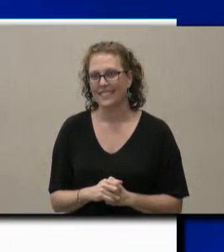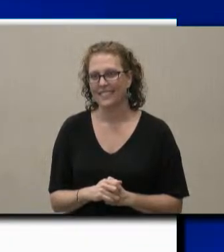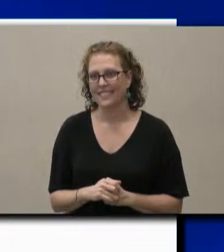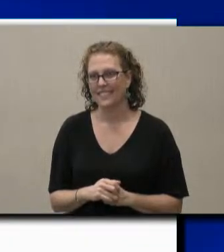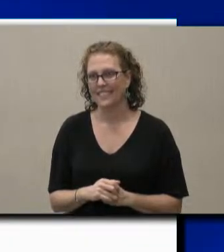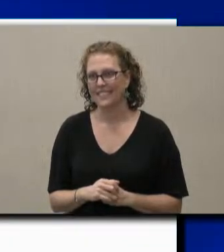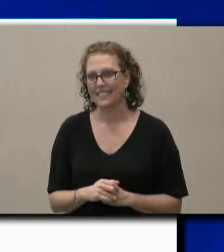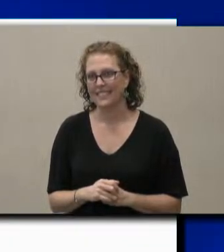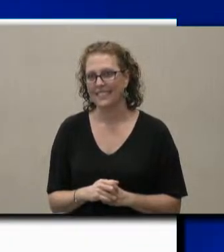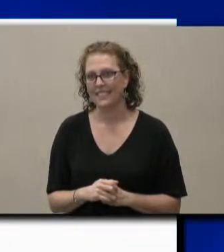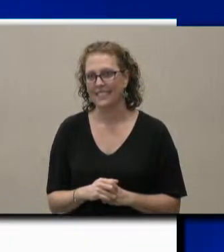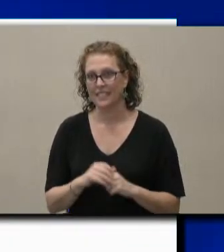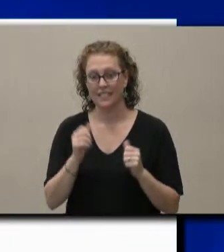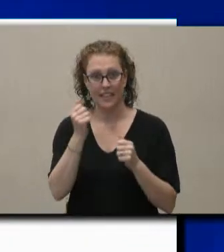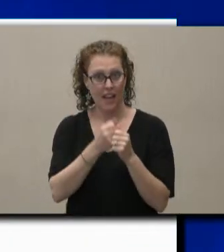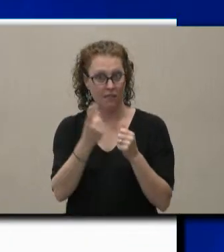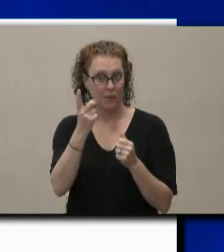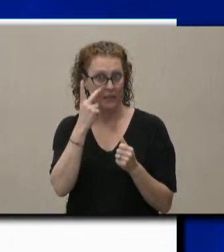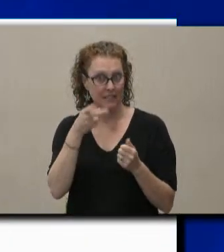Okay, can you see that okay?